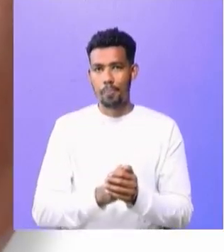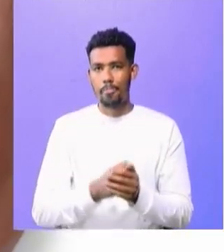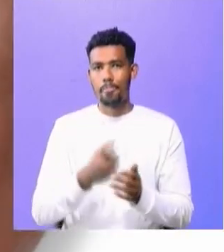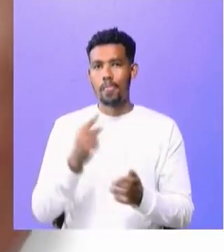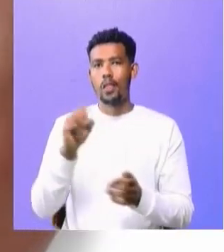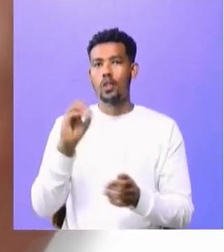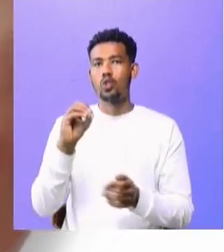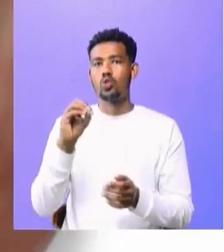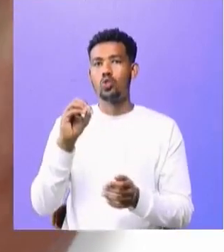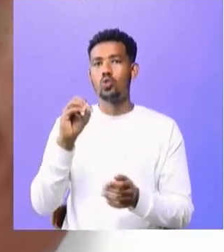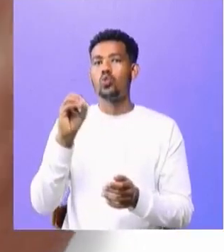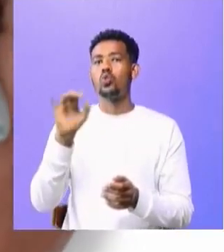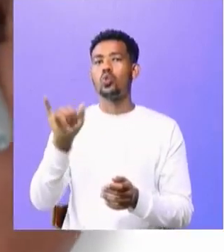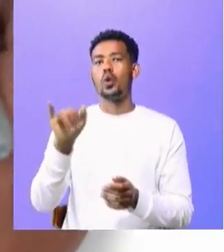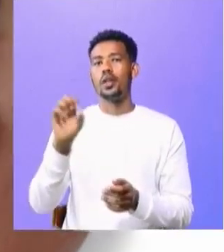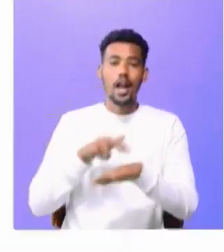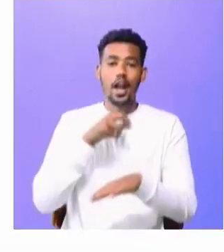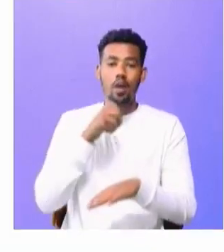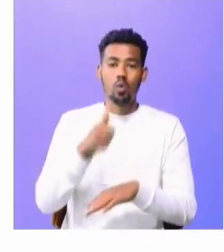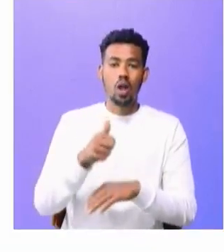toys.